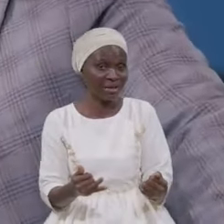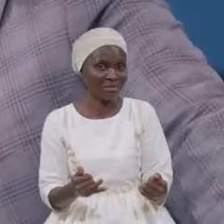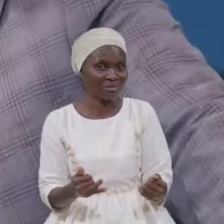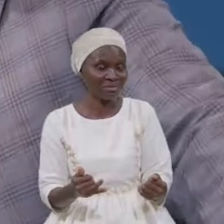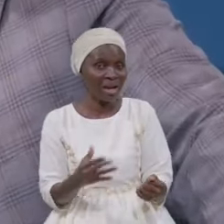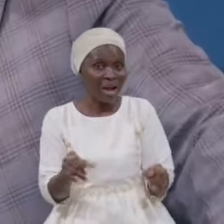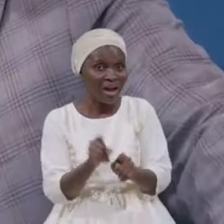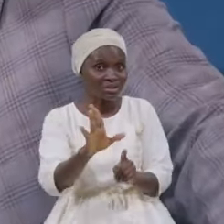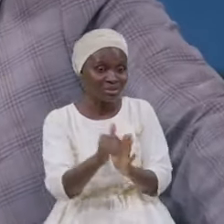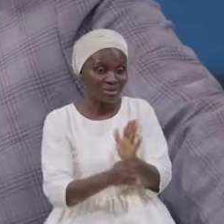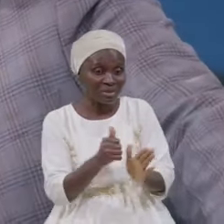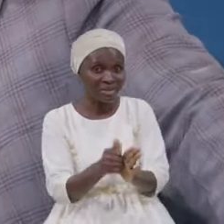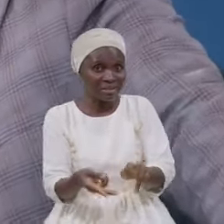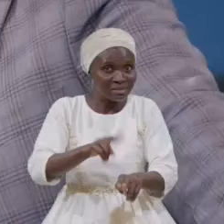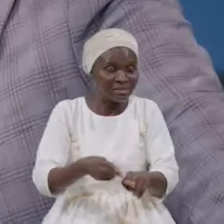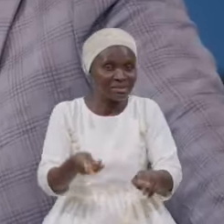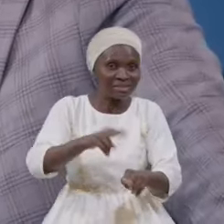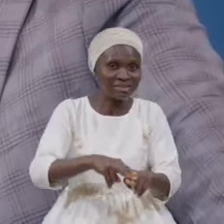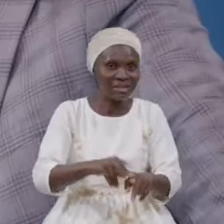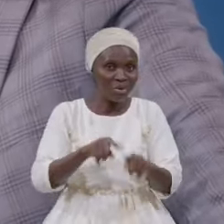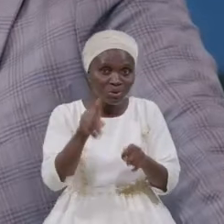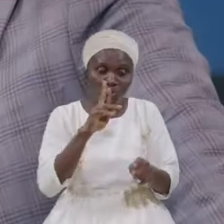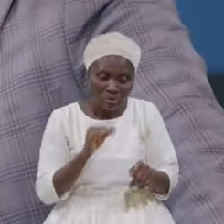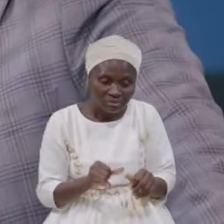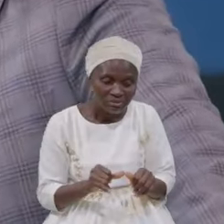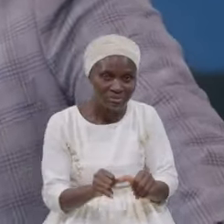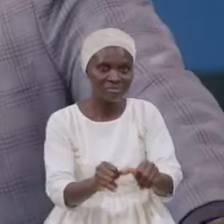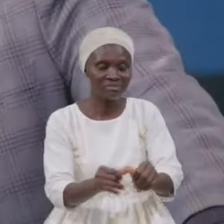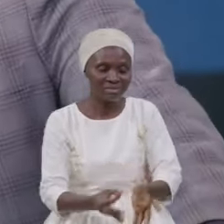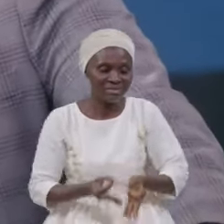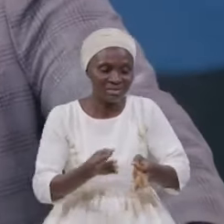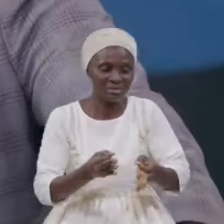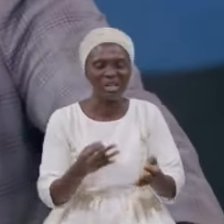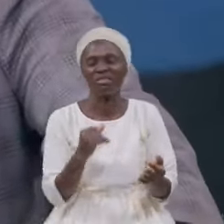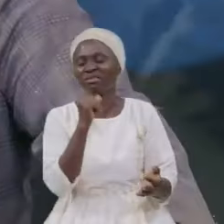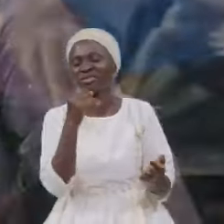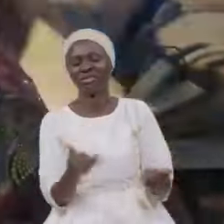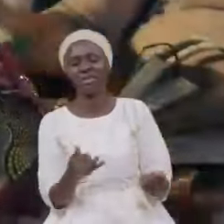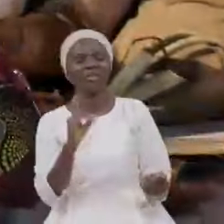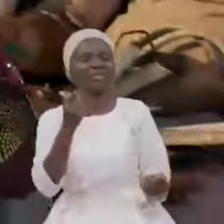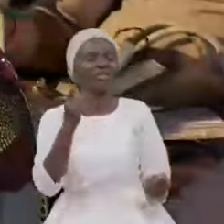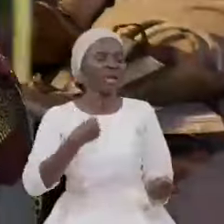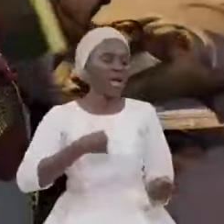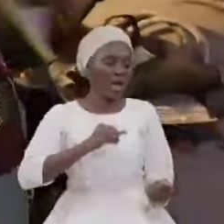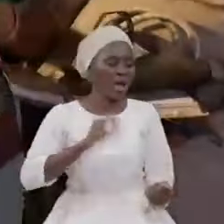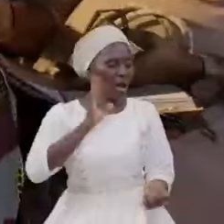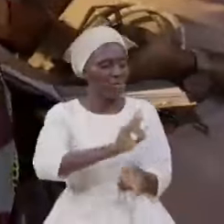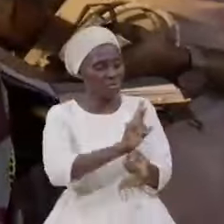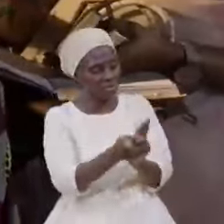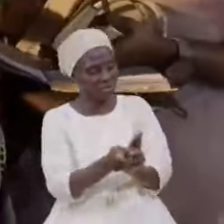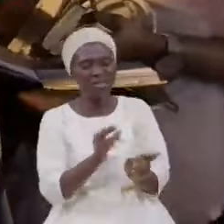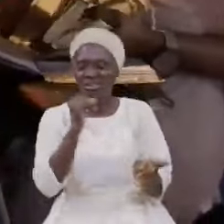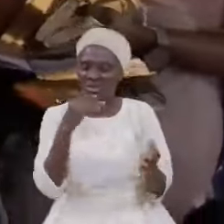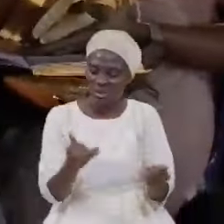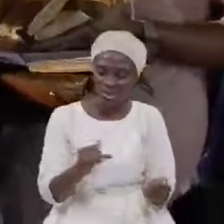time is going. And you don't know the day of return unto the